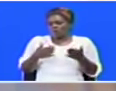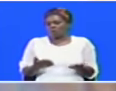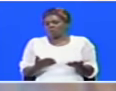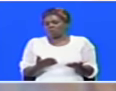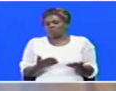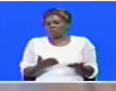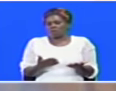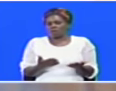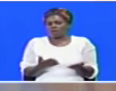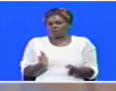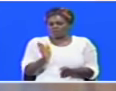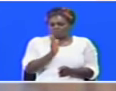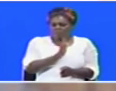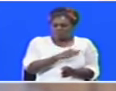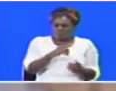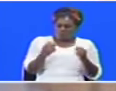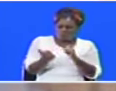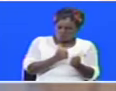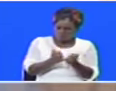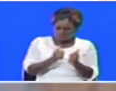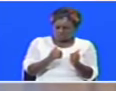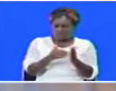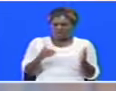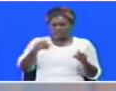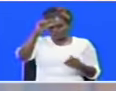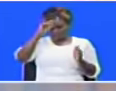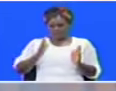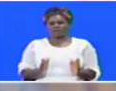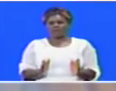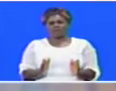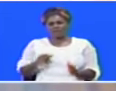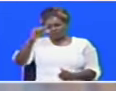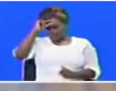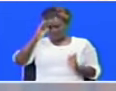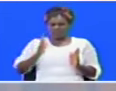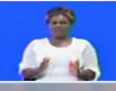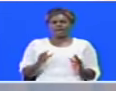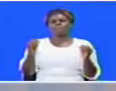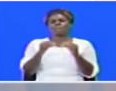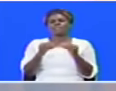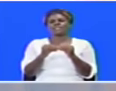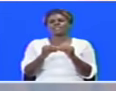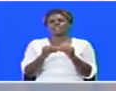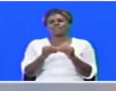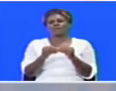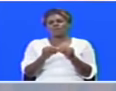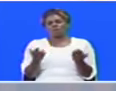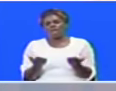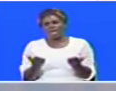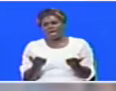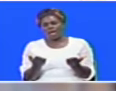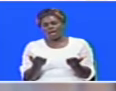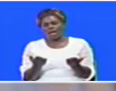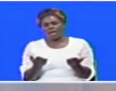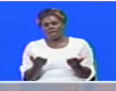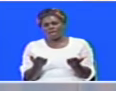the real battle awaits you facing the governor? Well, the governor, we will face the governor, whether it is a do or